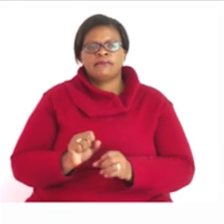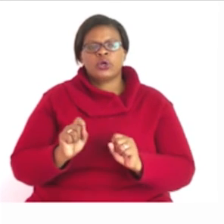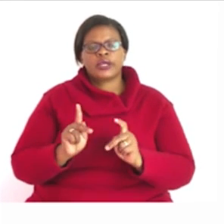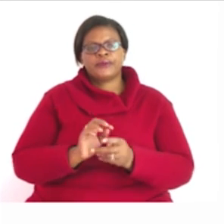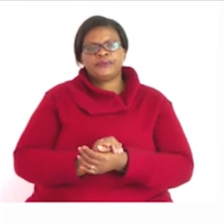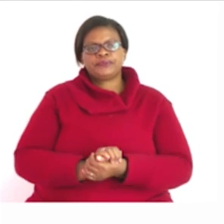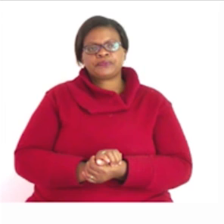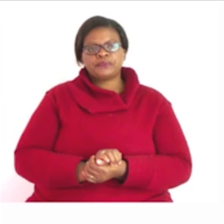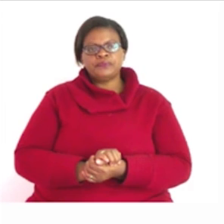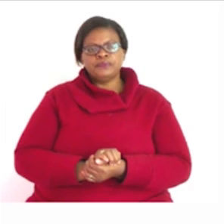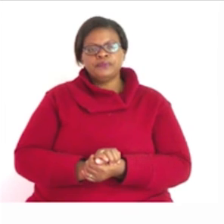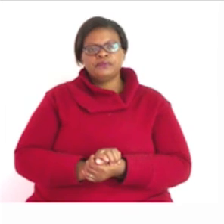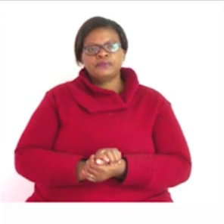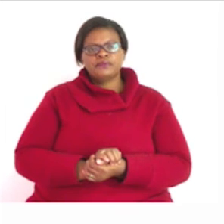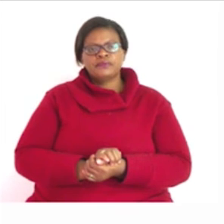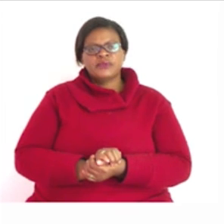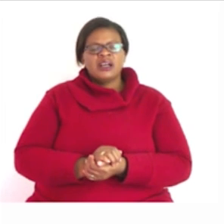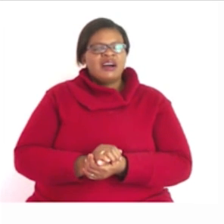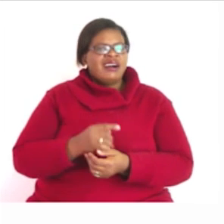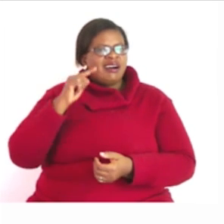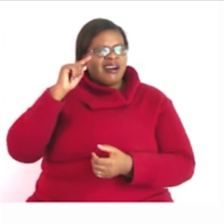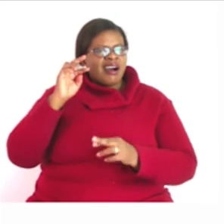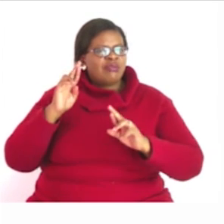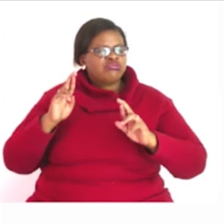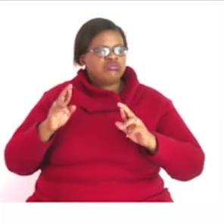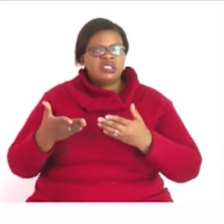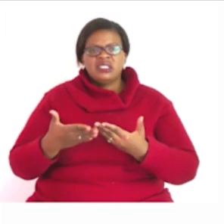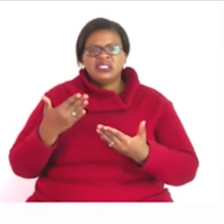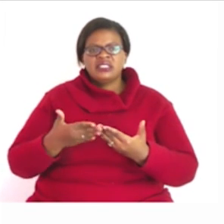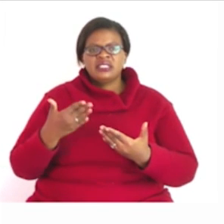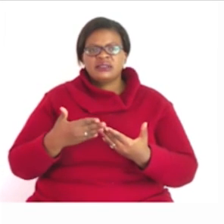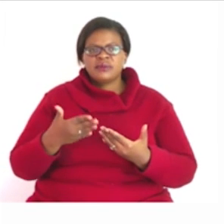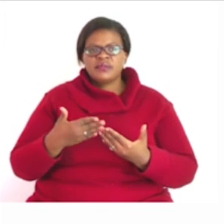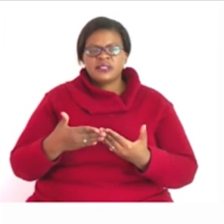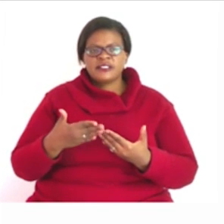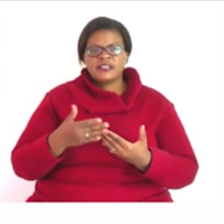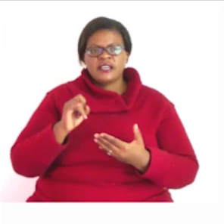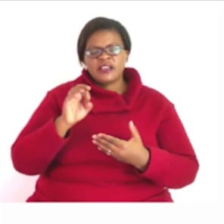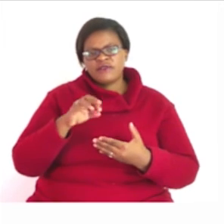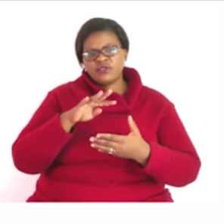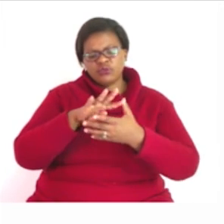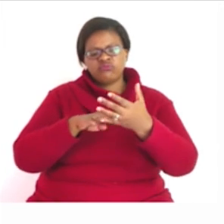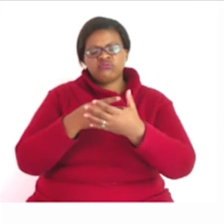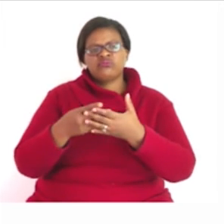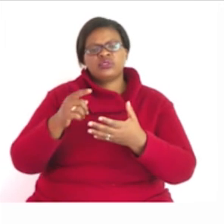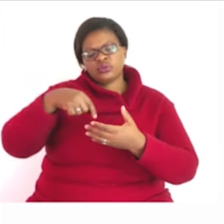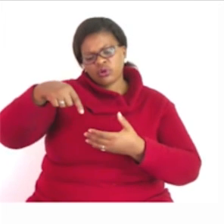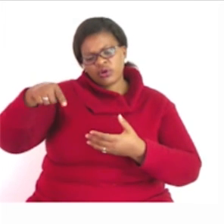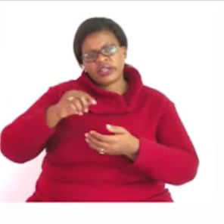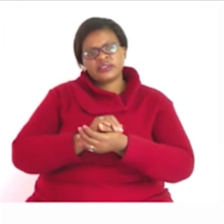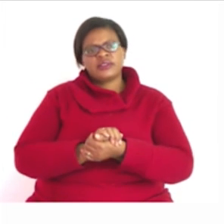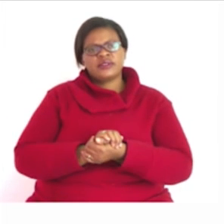right, I think that should be easy for you to do as if you have done your table correctly.